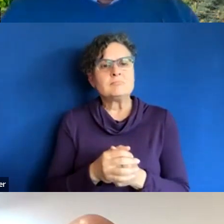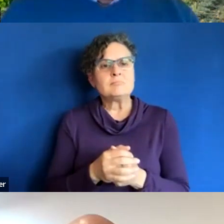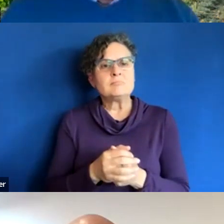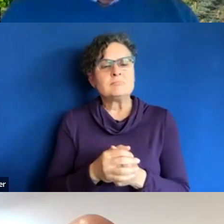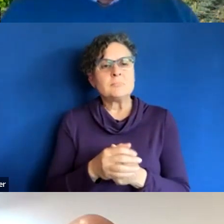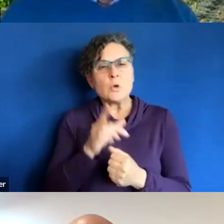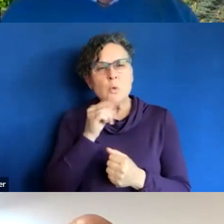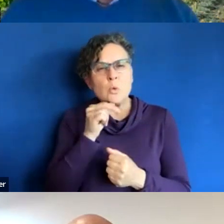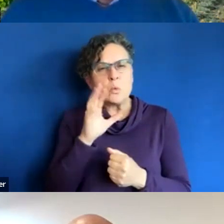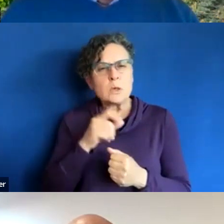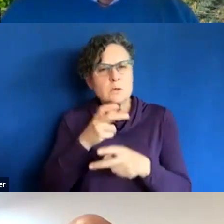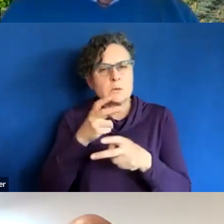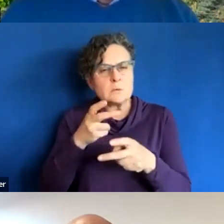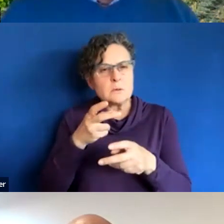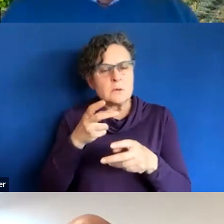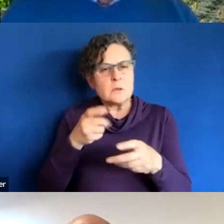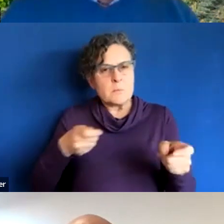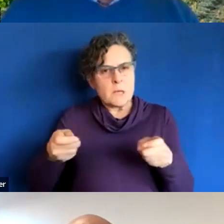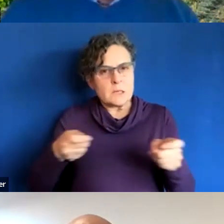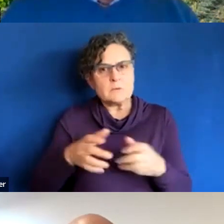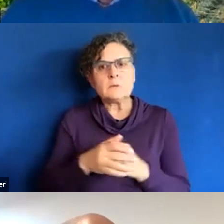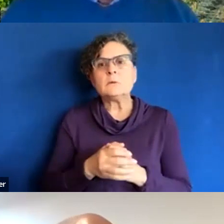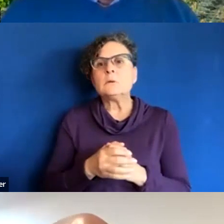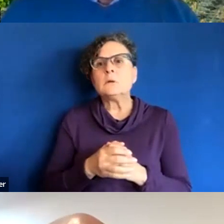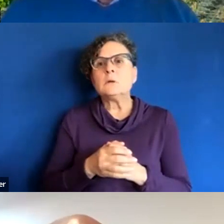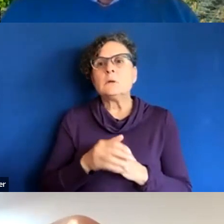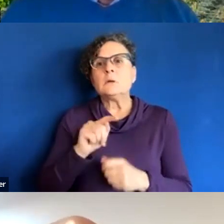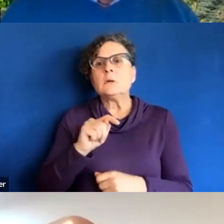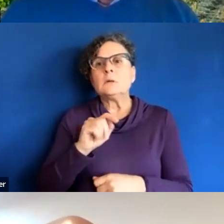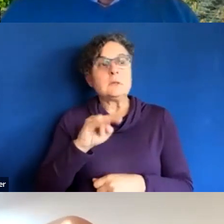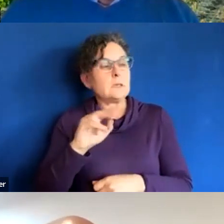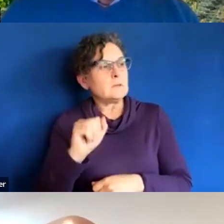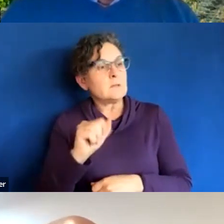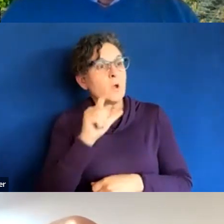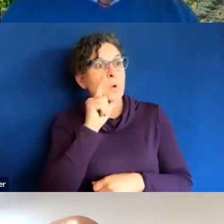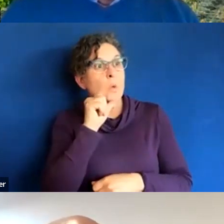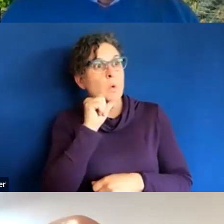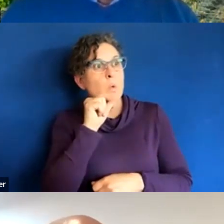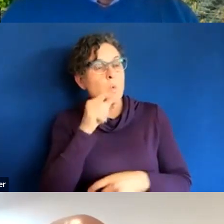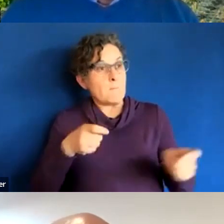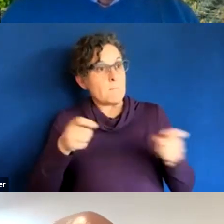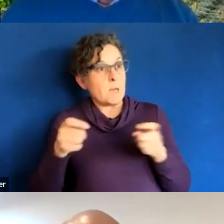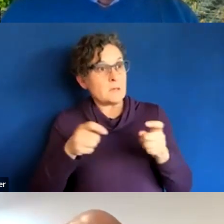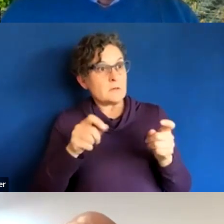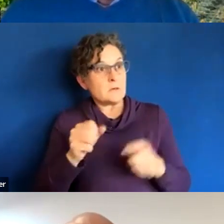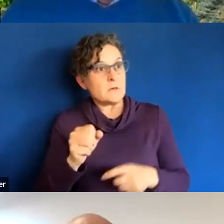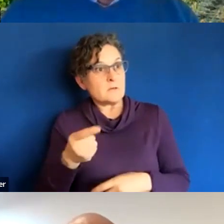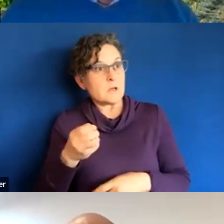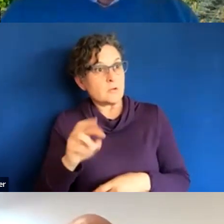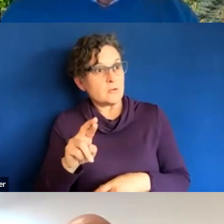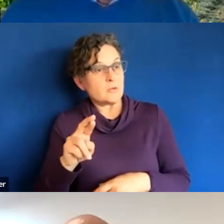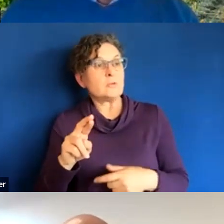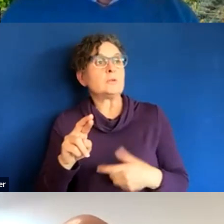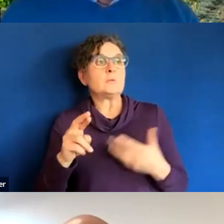The So- provider ahead. is yet to be determined. And thank you so much for that that